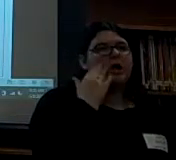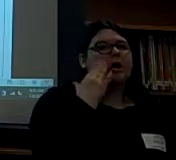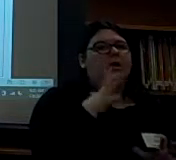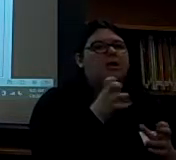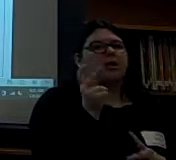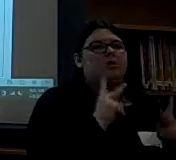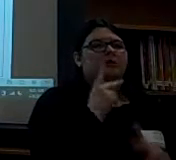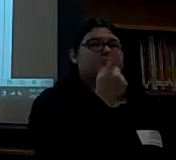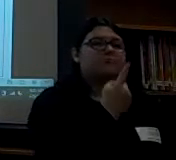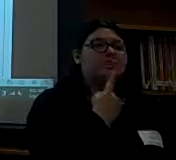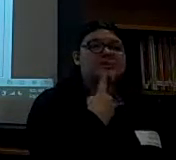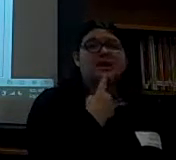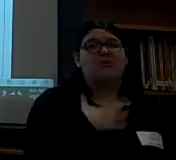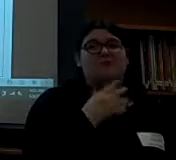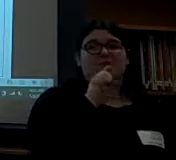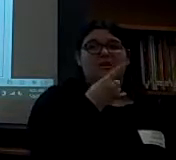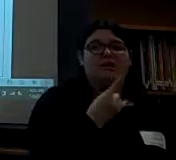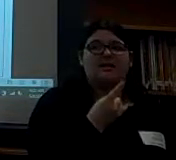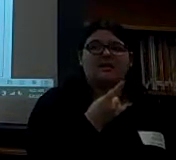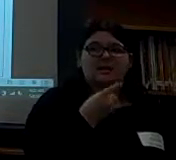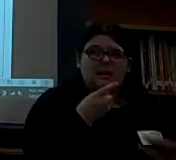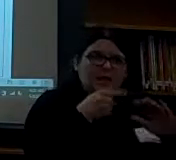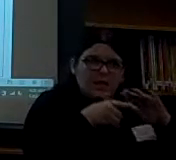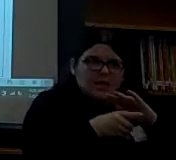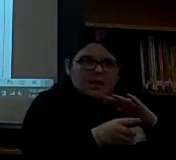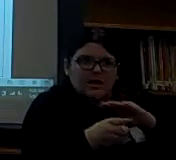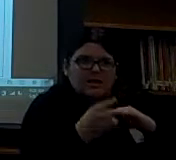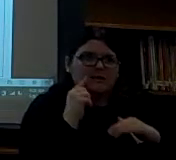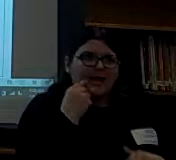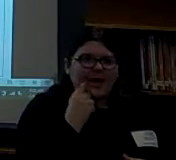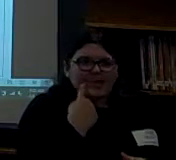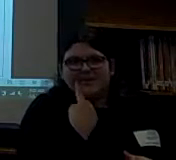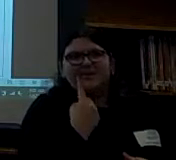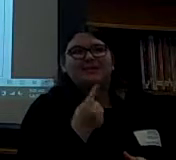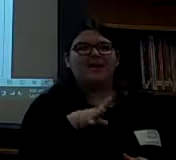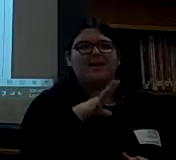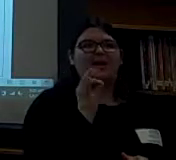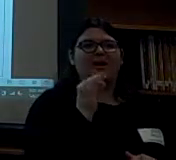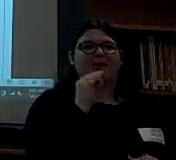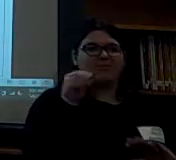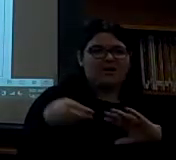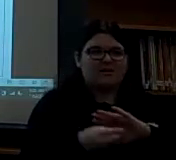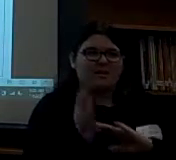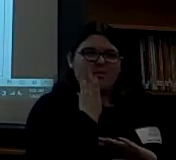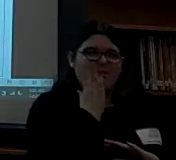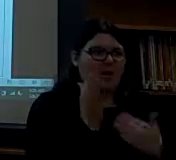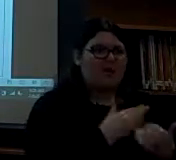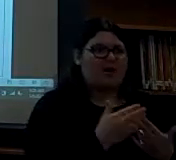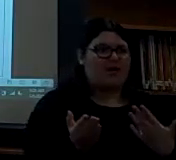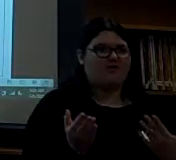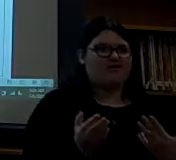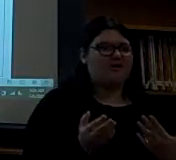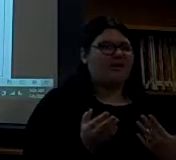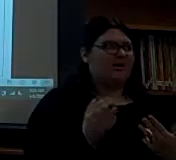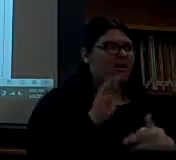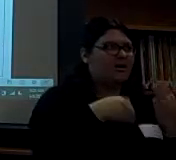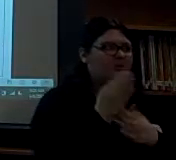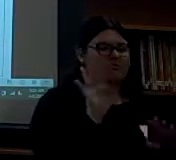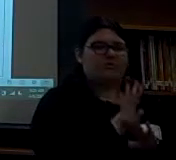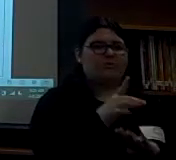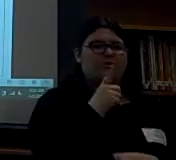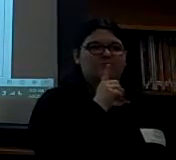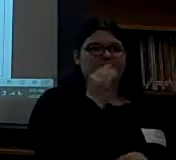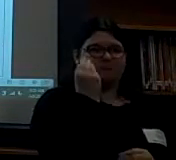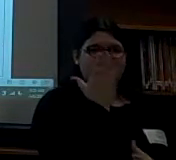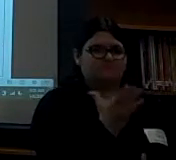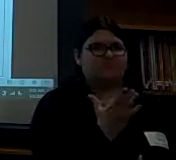parents used to come to me and say, my child is sneaking candy bars and things like that. I find them under the bed or whatever. All the behaviors, I have to be